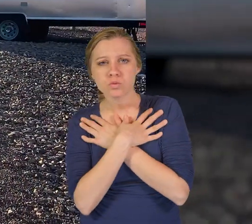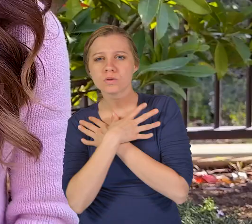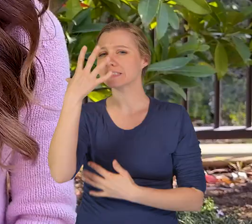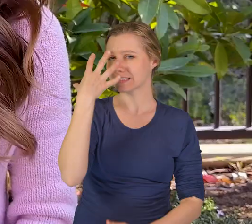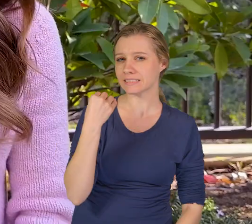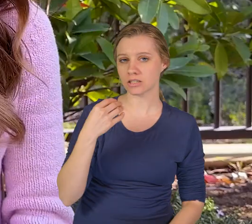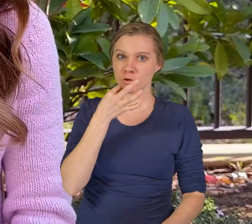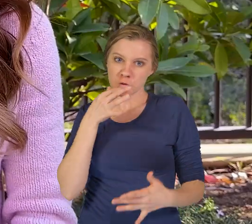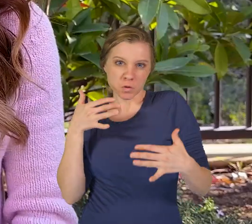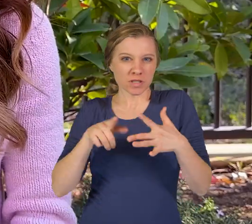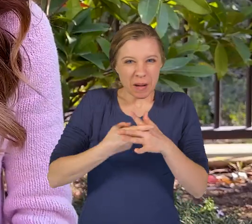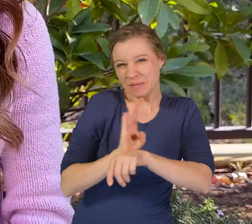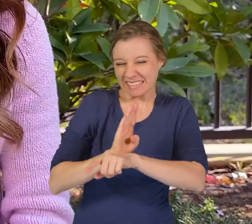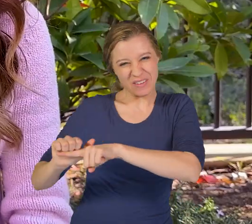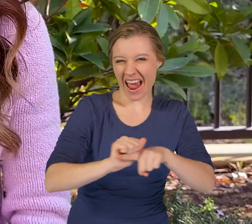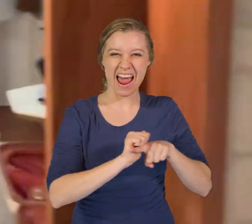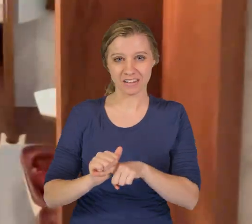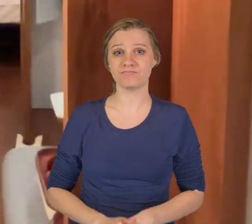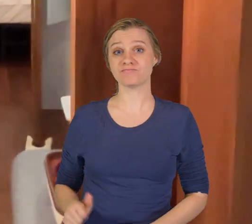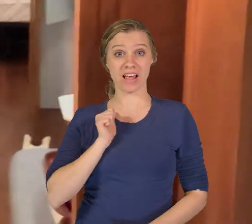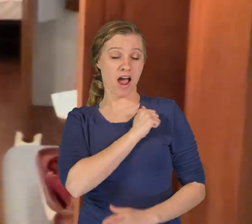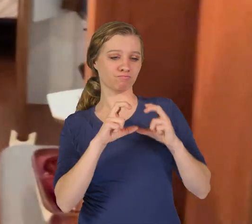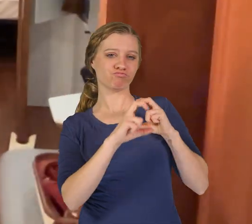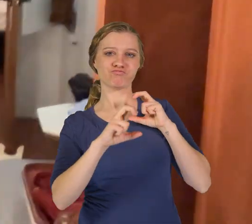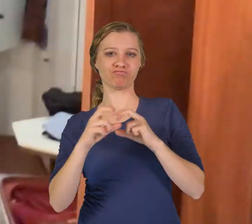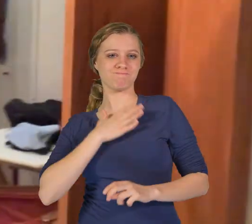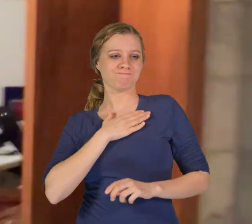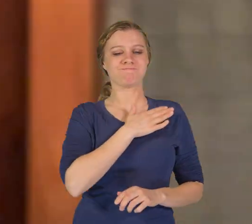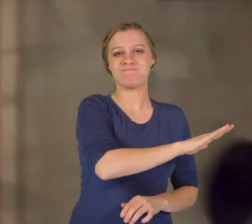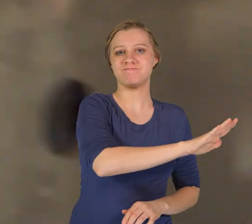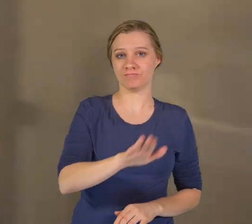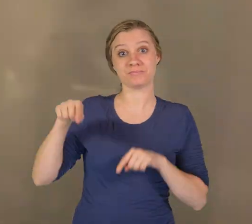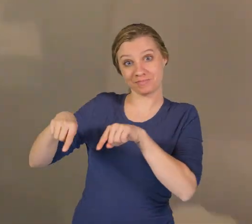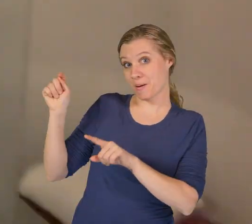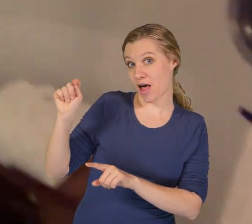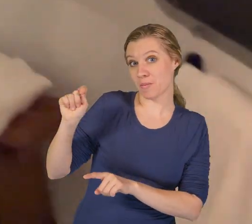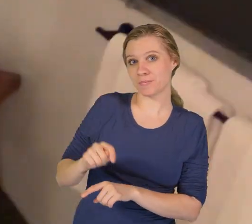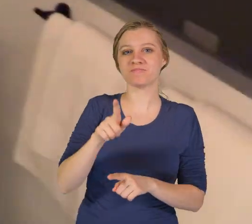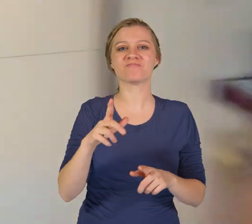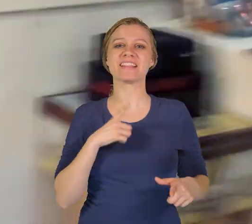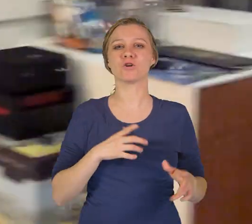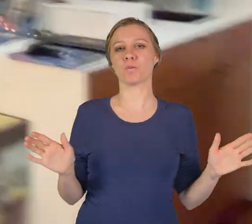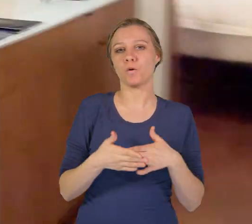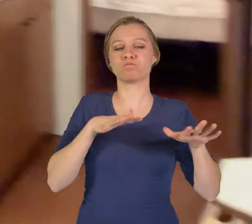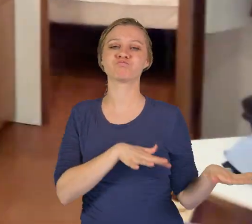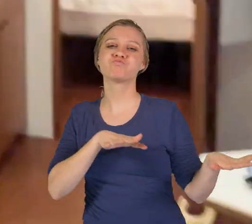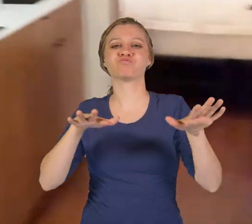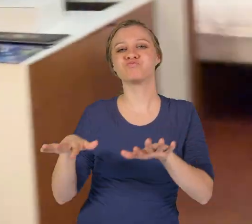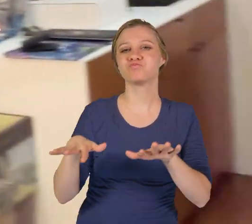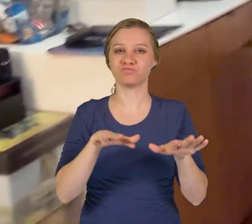and sleep before the start of our busy training schedule. We each get our own little airstream. This is the bathroom. We have our